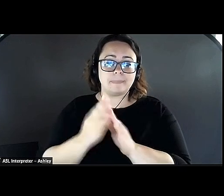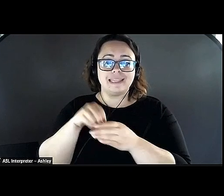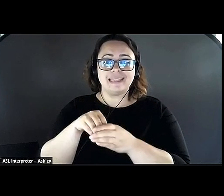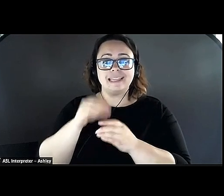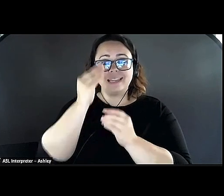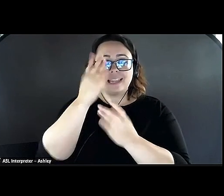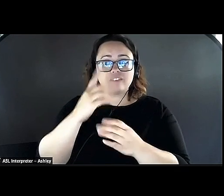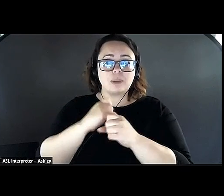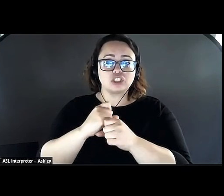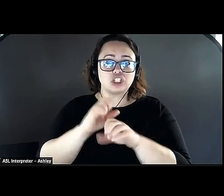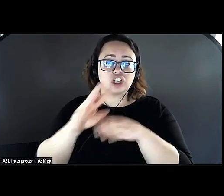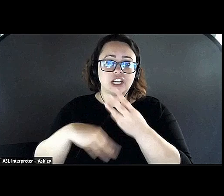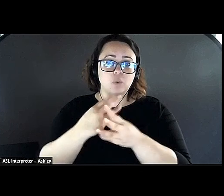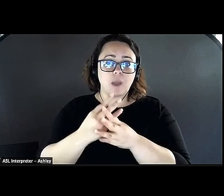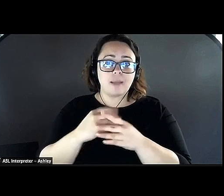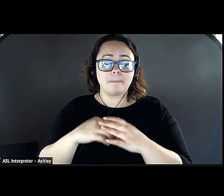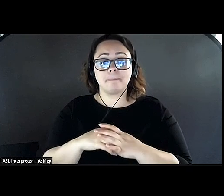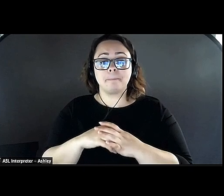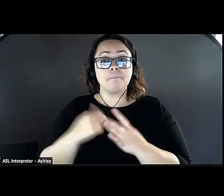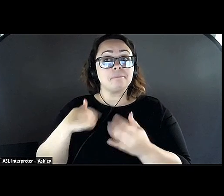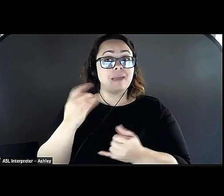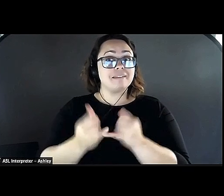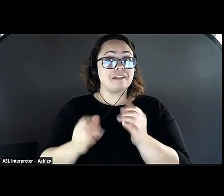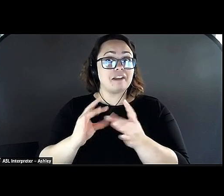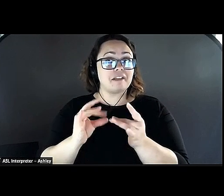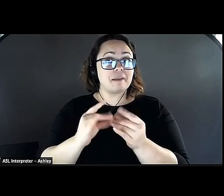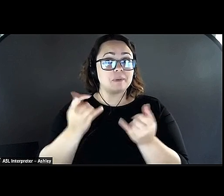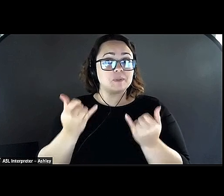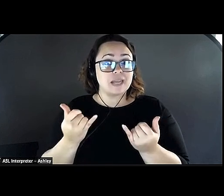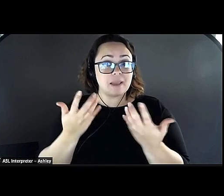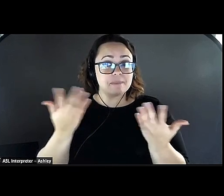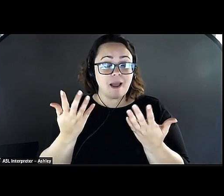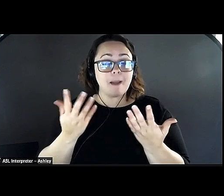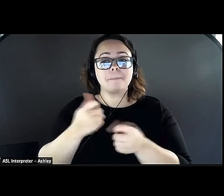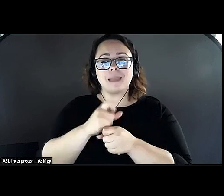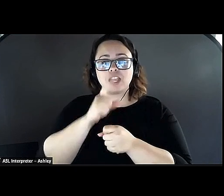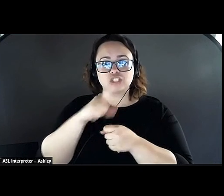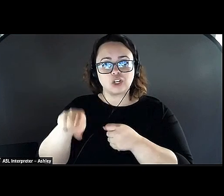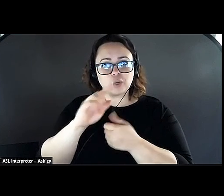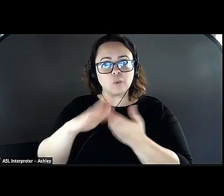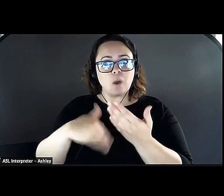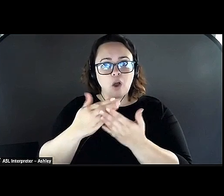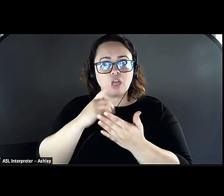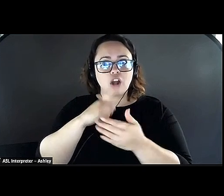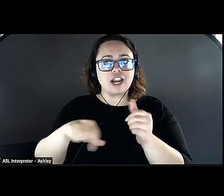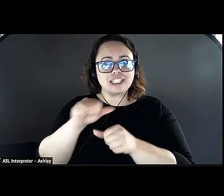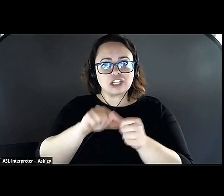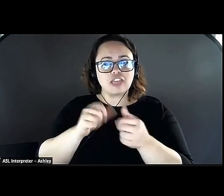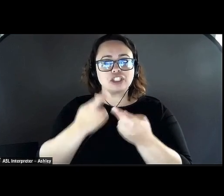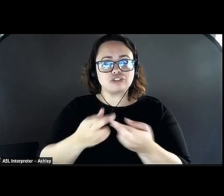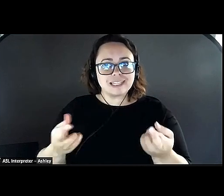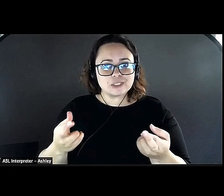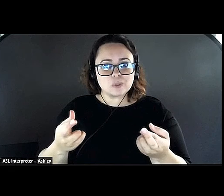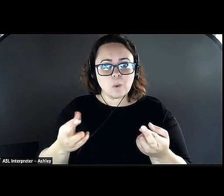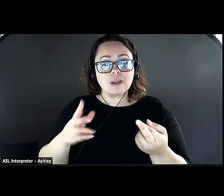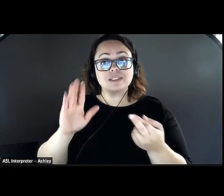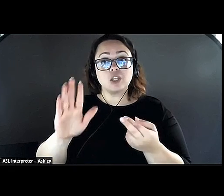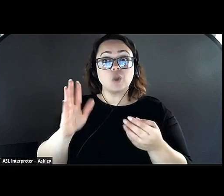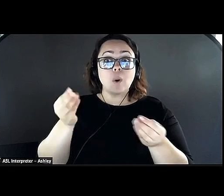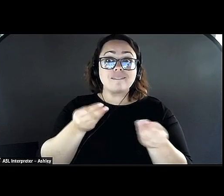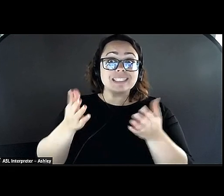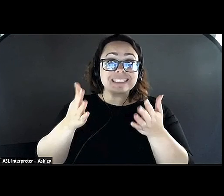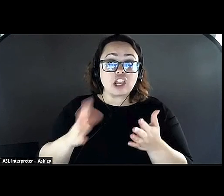security realm. My final comment today will be to remember that you all are each other's resource, and your facilitators, and